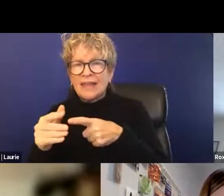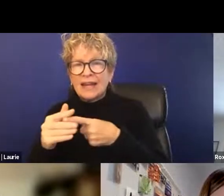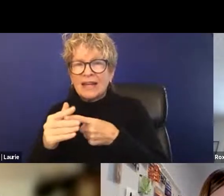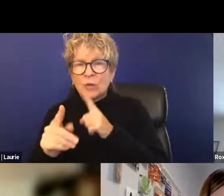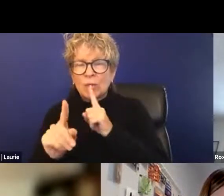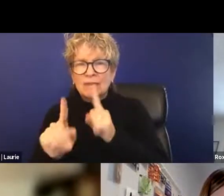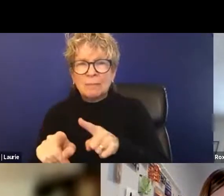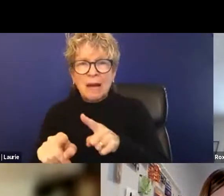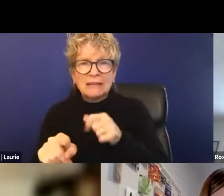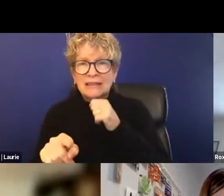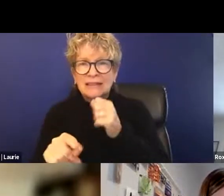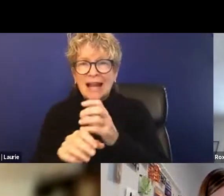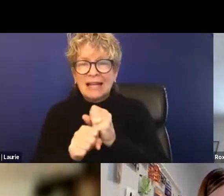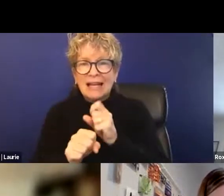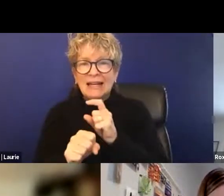any follow-up?